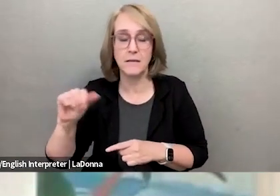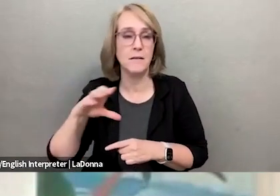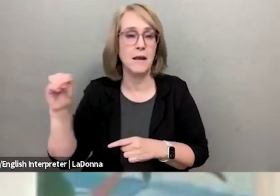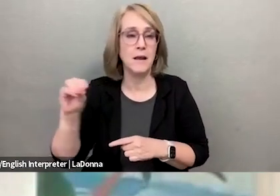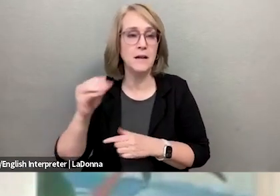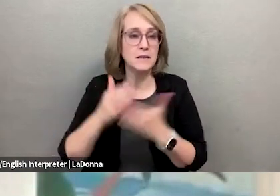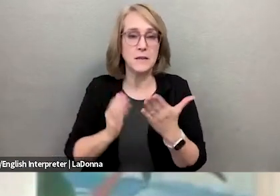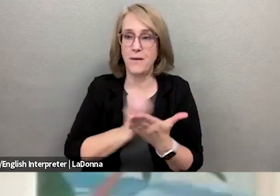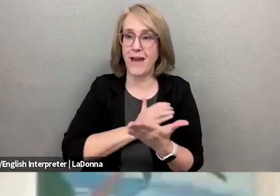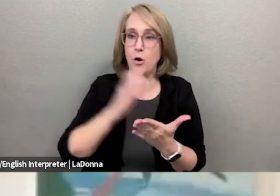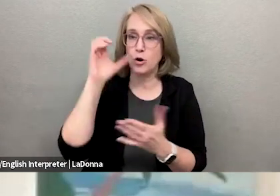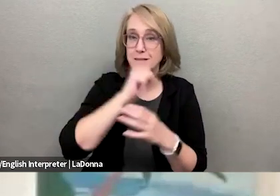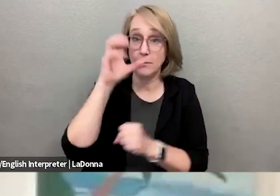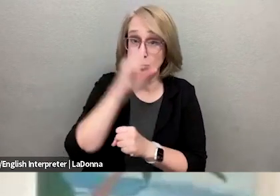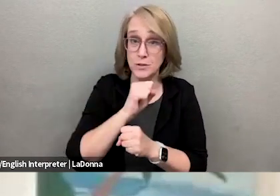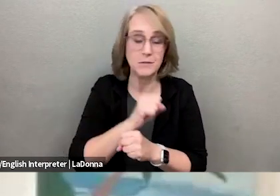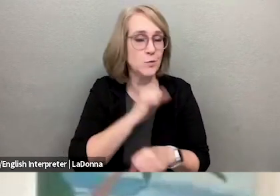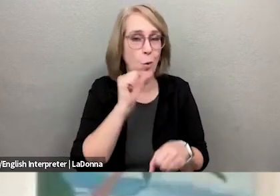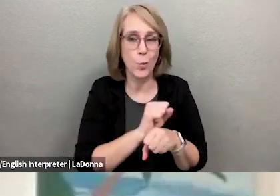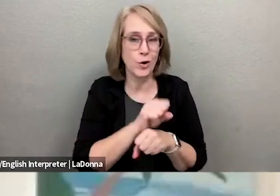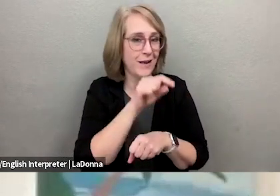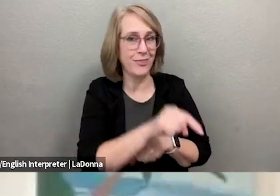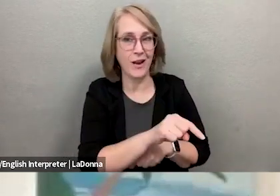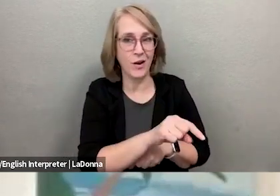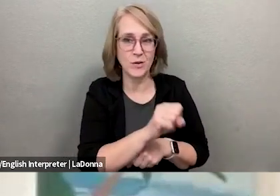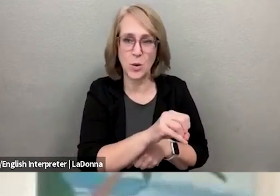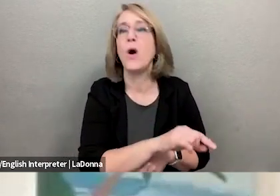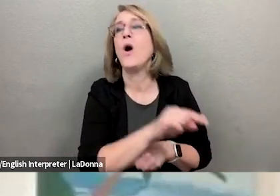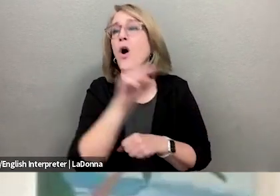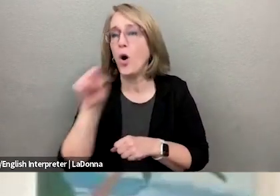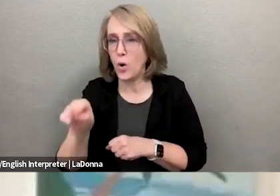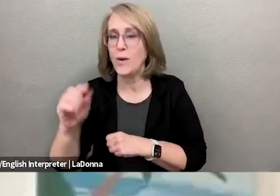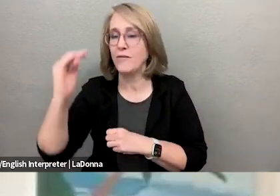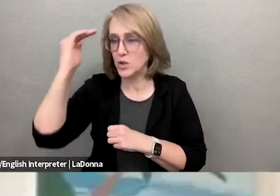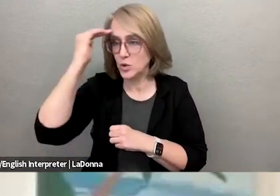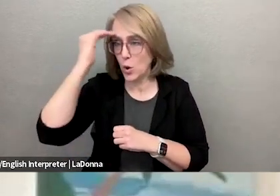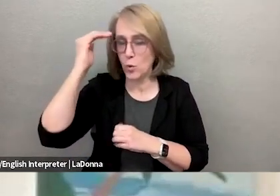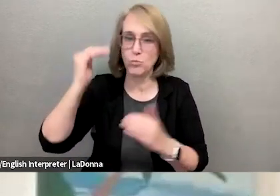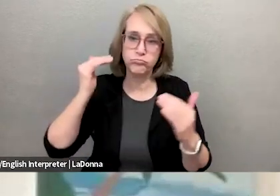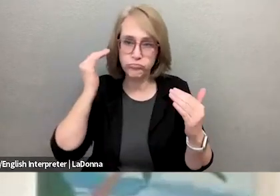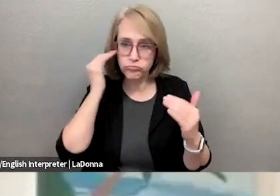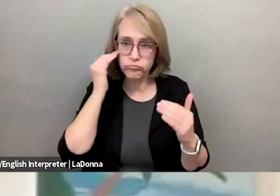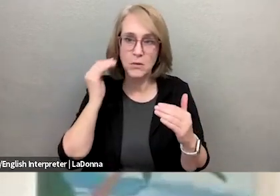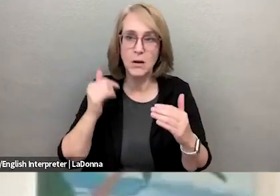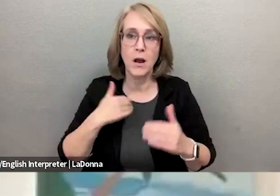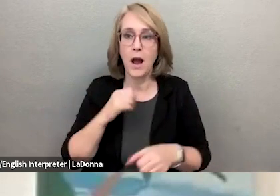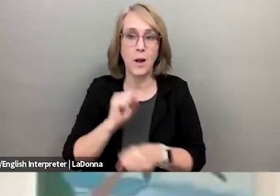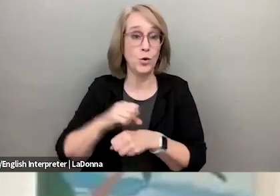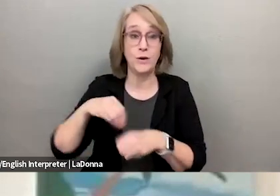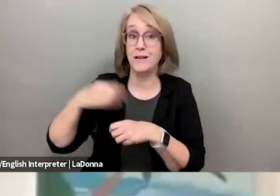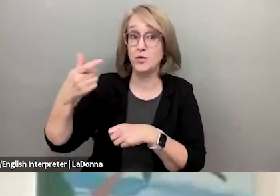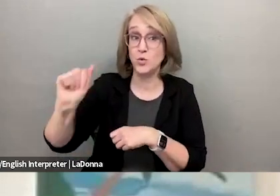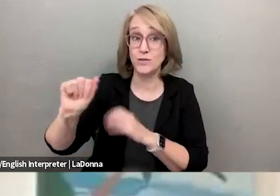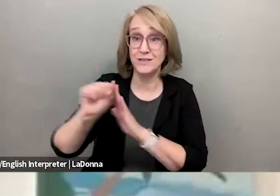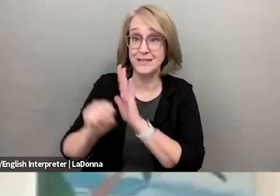assumptions don't always work in every new place. And so we have to be really attentive. And, I work in Georgia